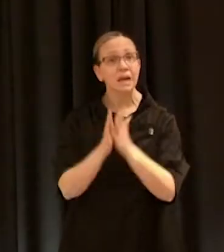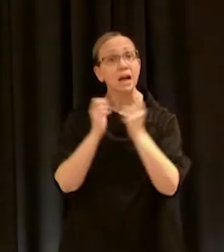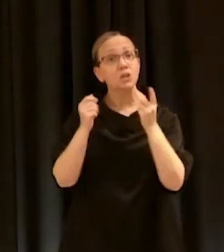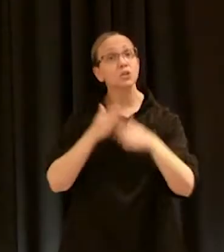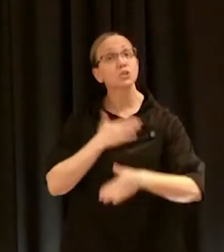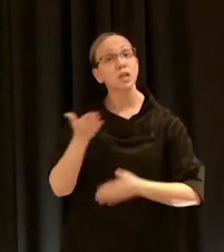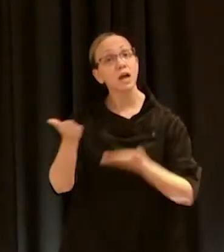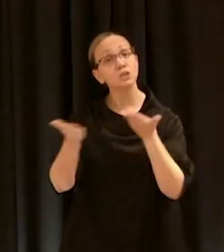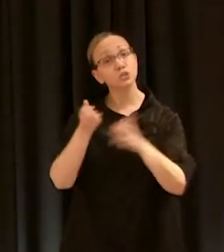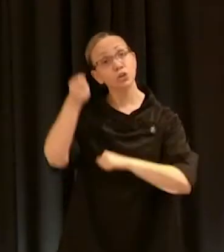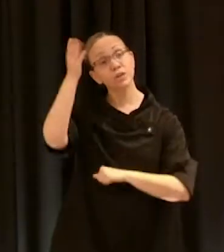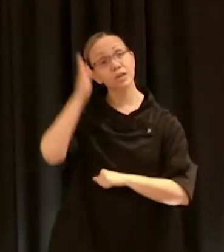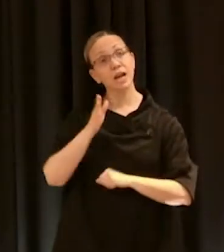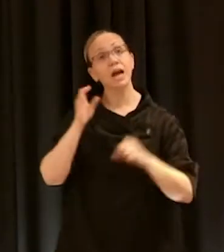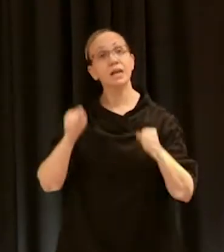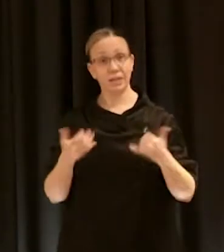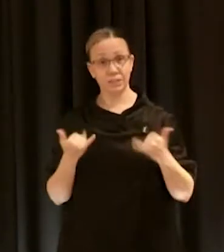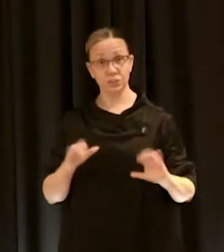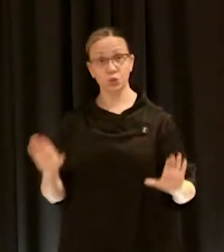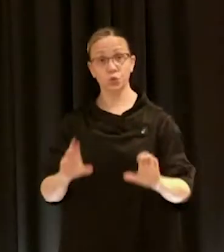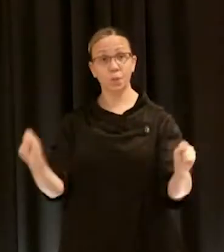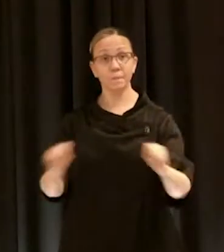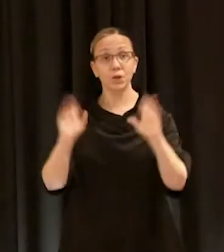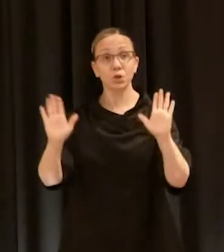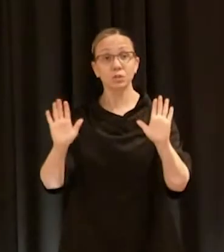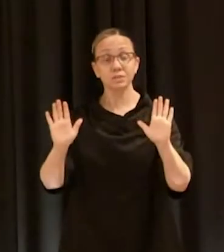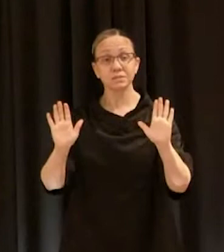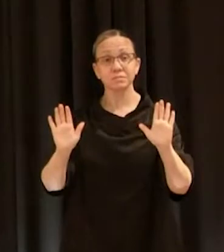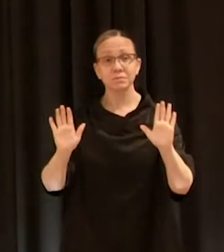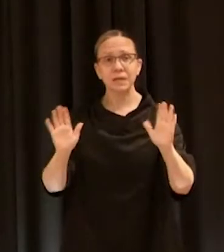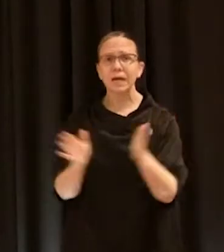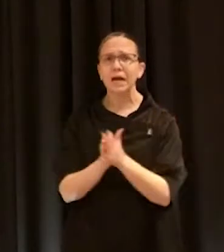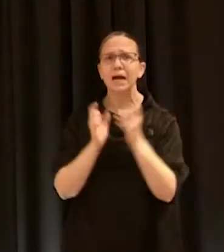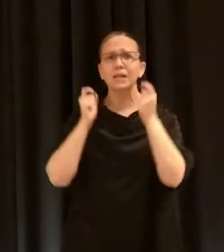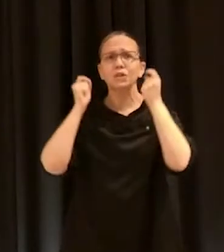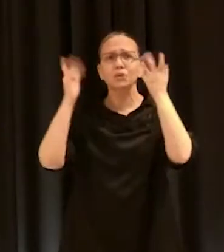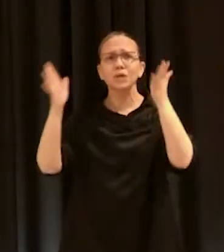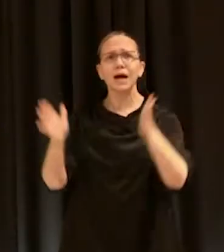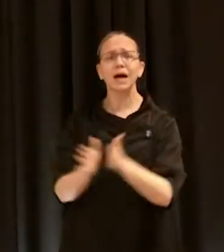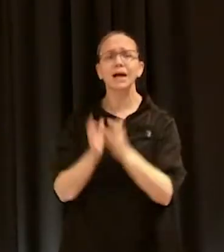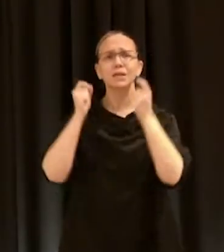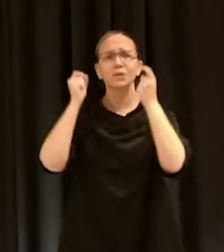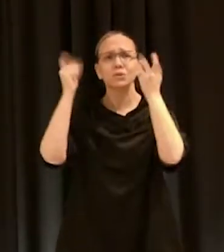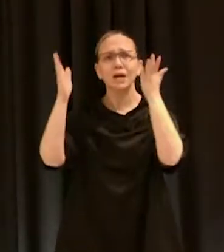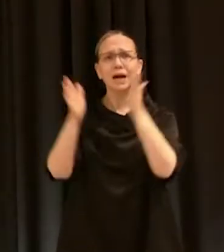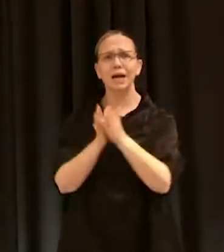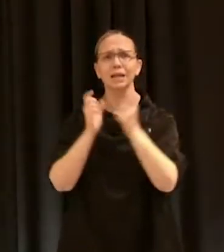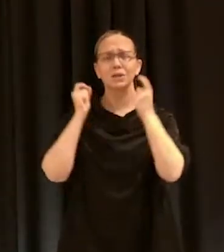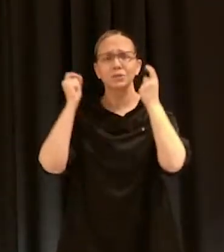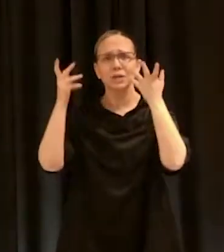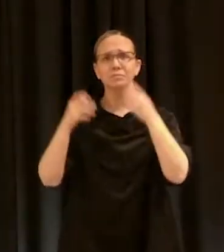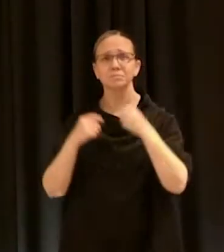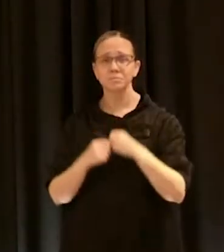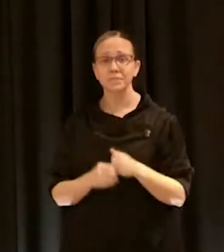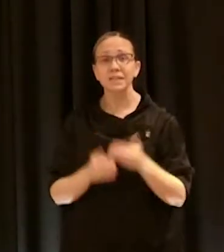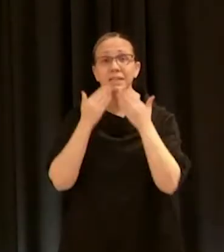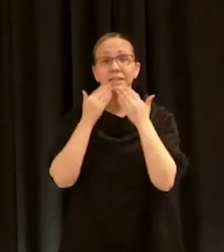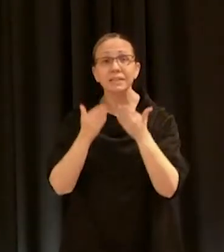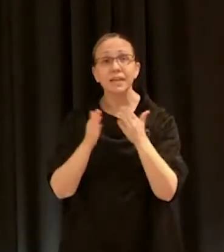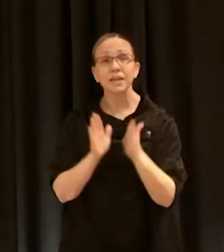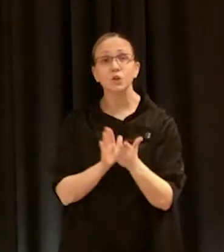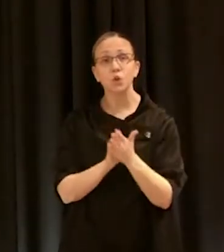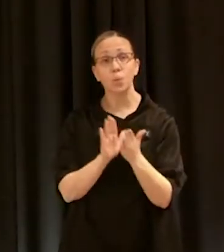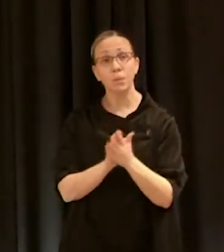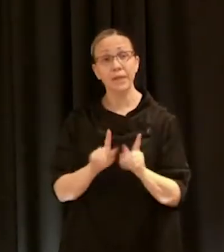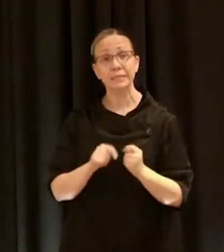aren't you glad you're serving a God that can still do miracles? Hallelujah, hallelujah, hallelujah. Thank you,